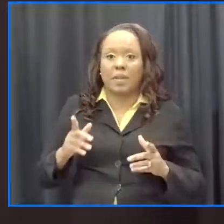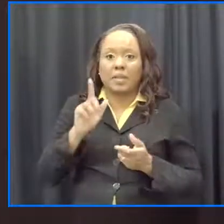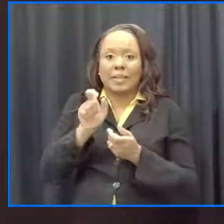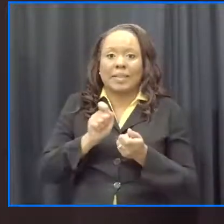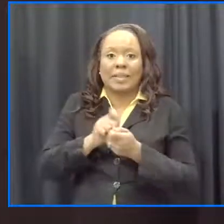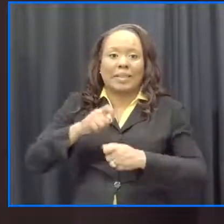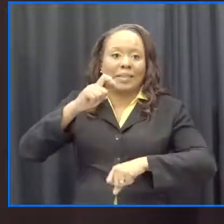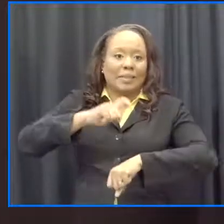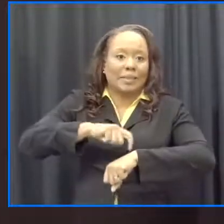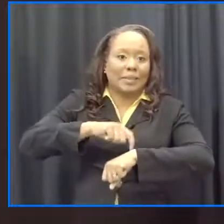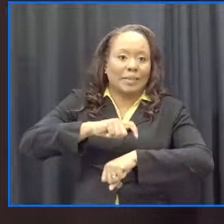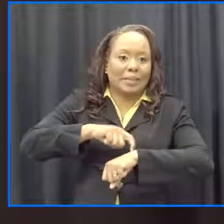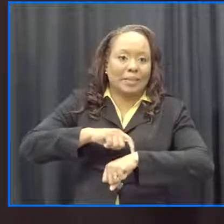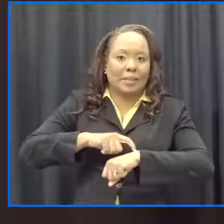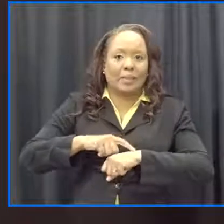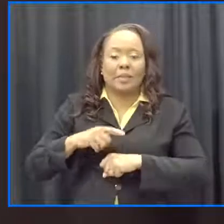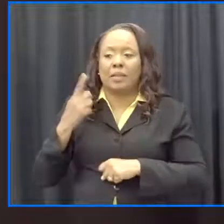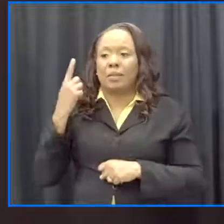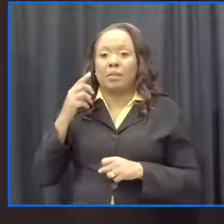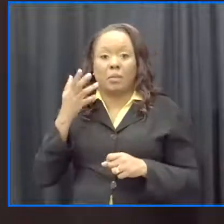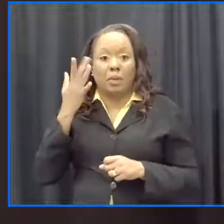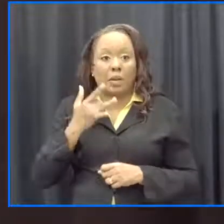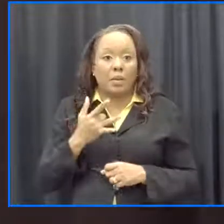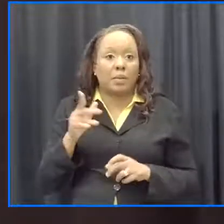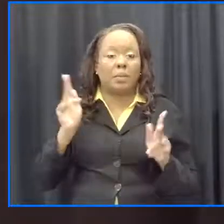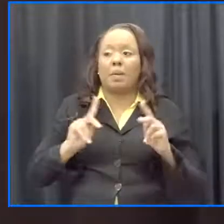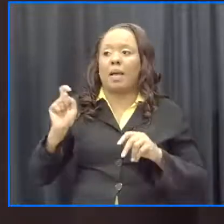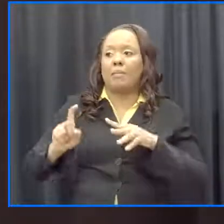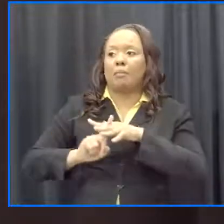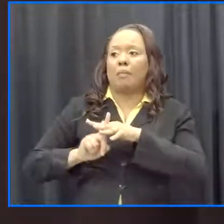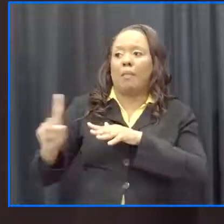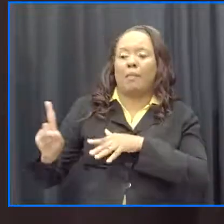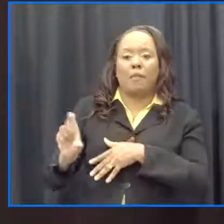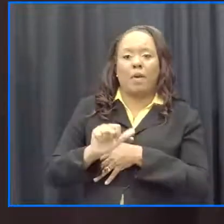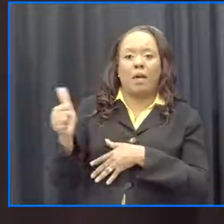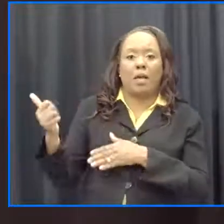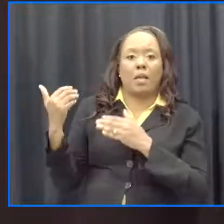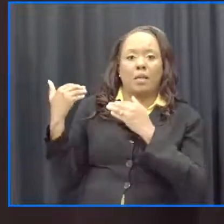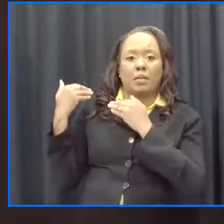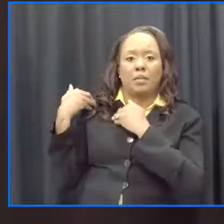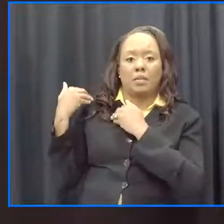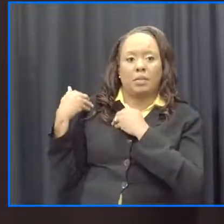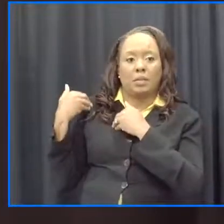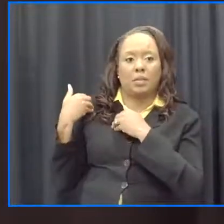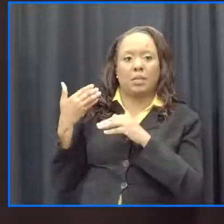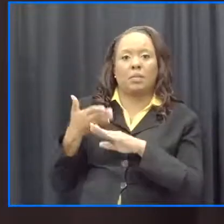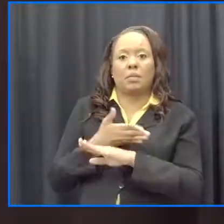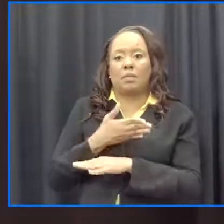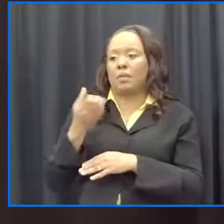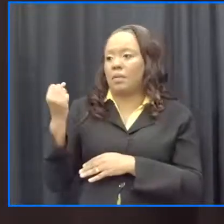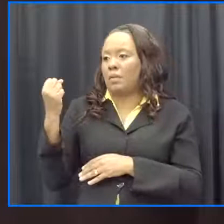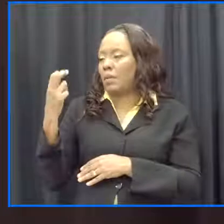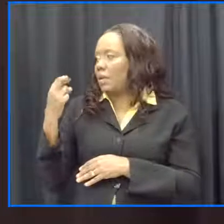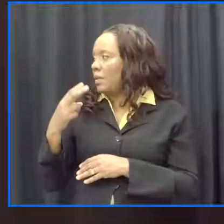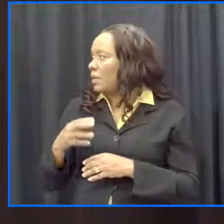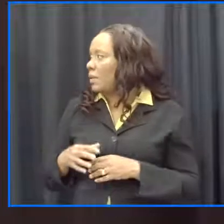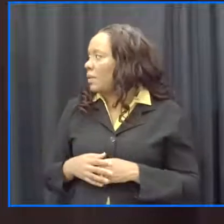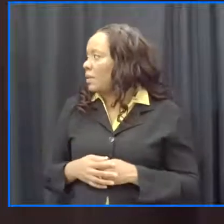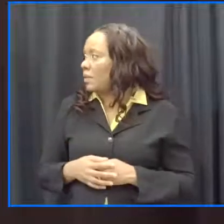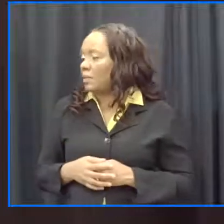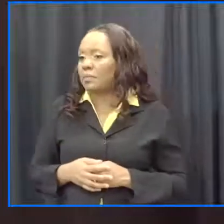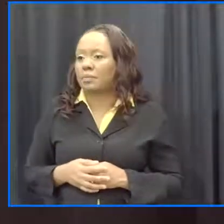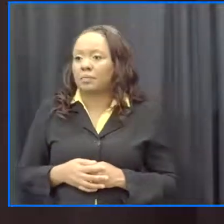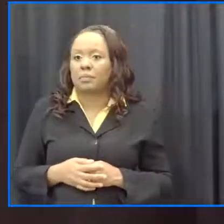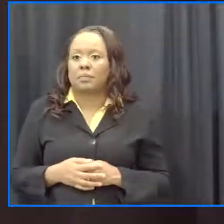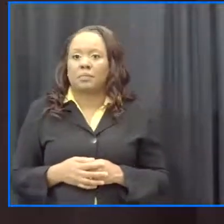to accommodate a commissioner who has to get away for a particular obligation before May-Day.